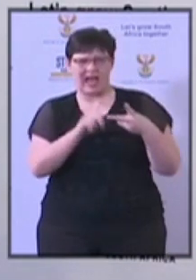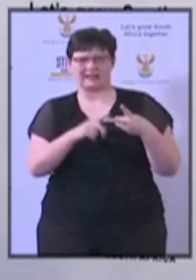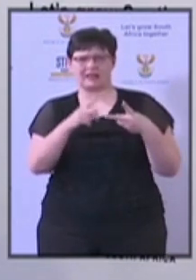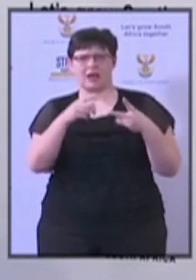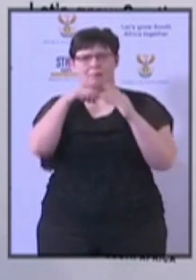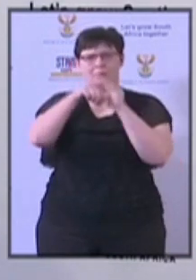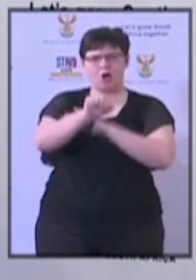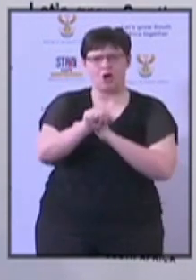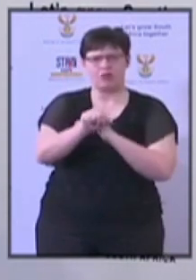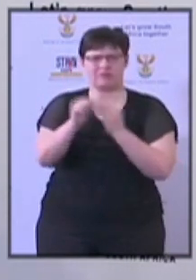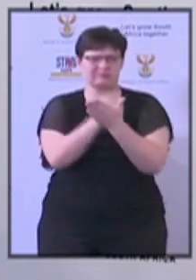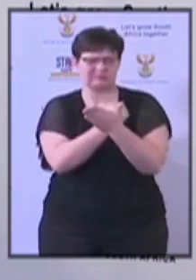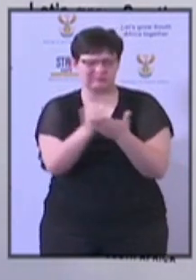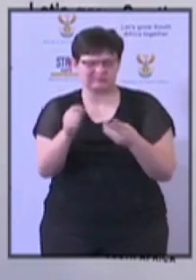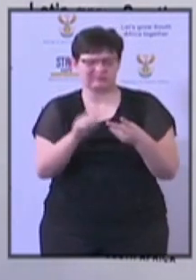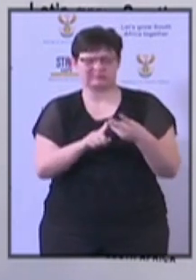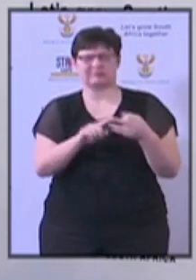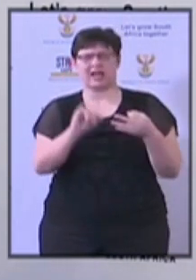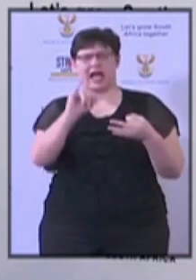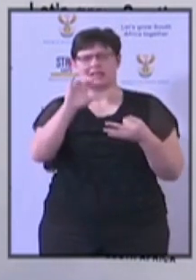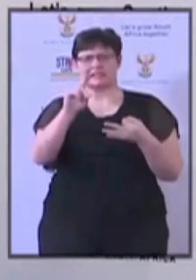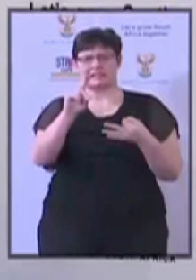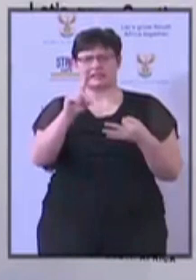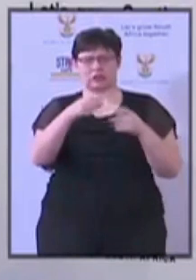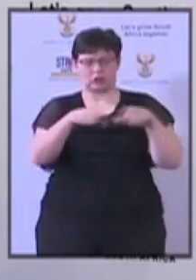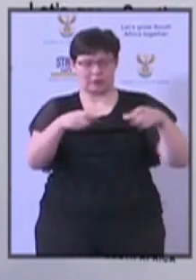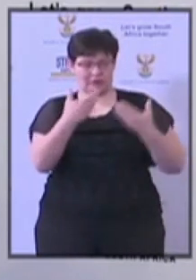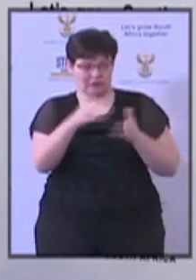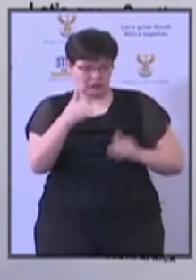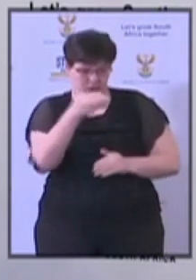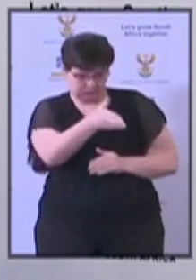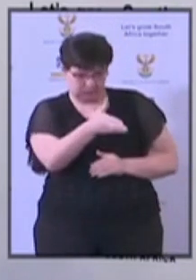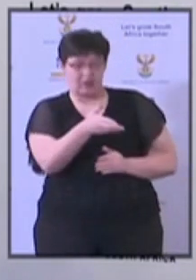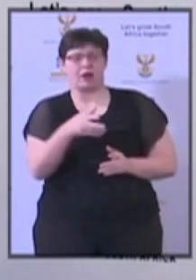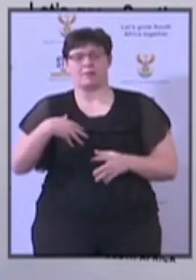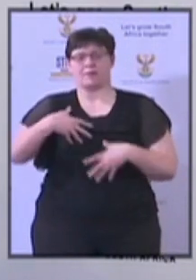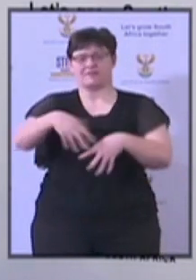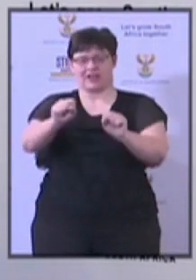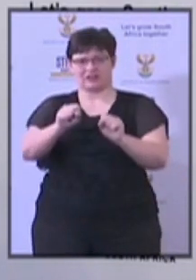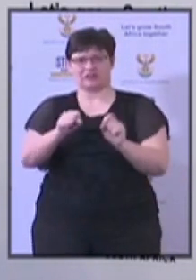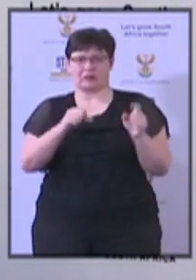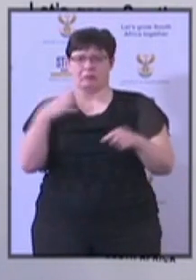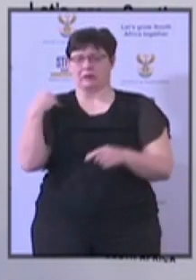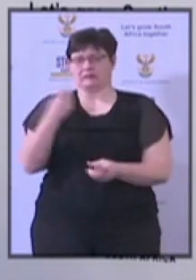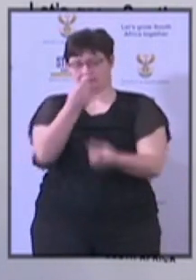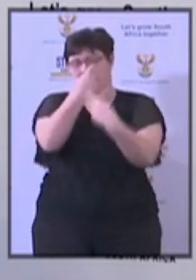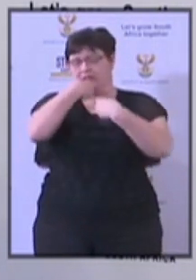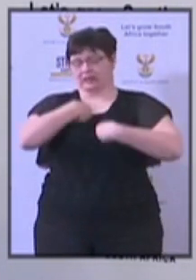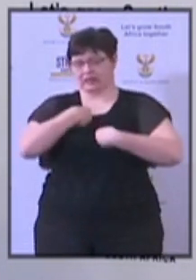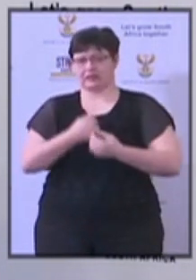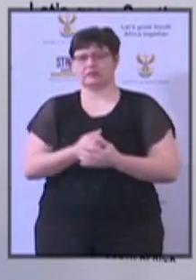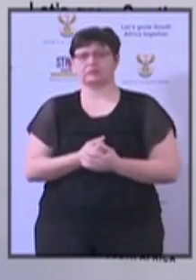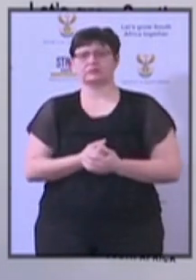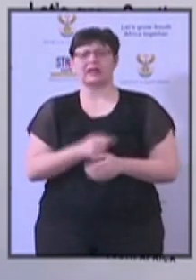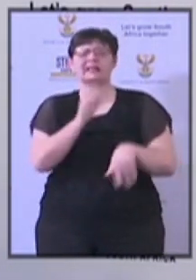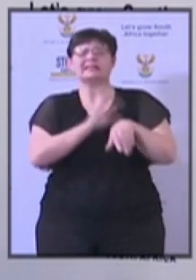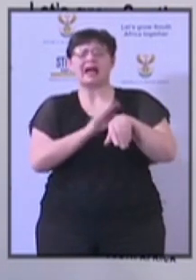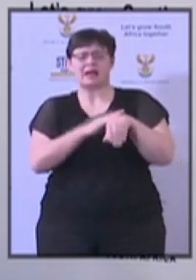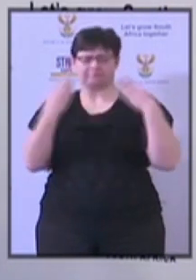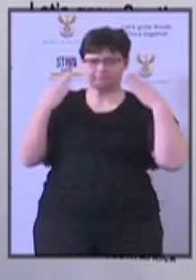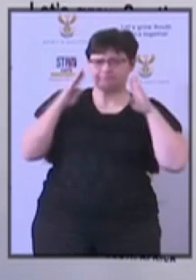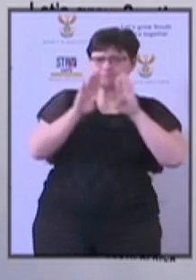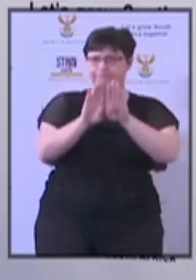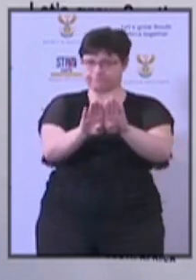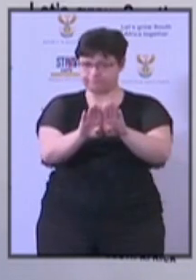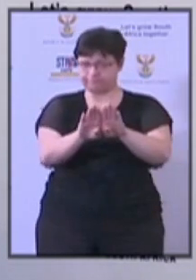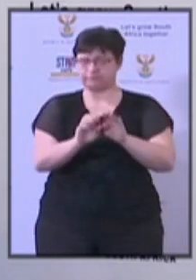registration and the collection of identity documents backlog. And as such, when lockdown started, we had to